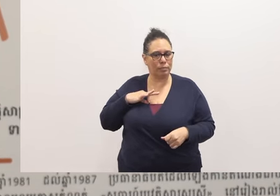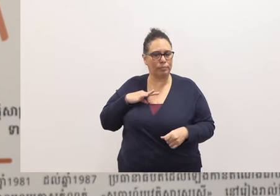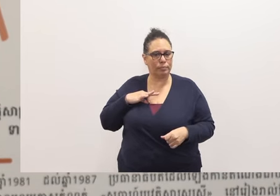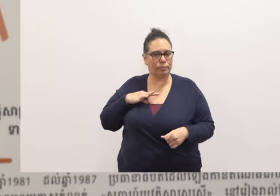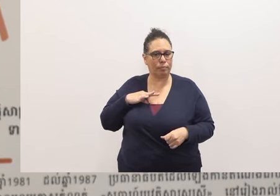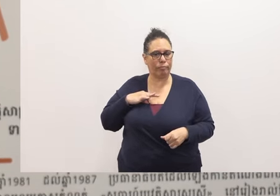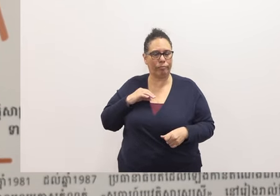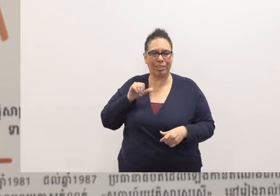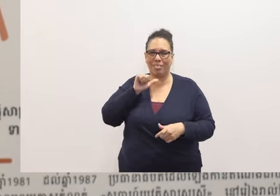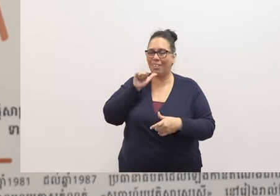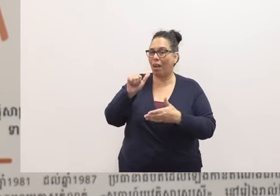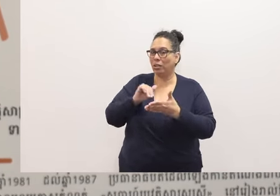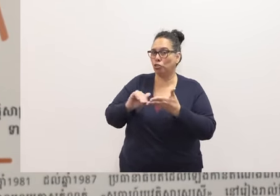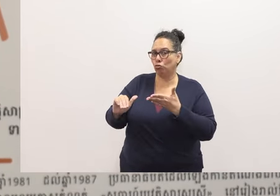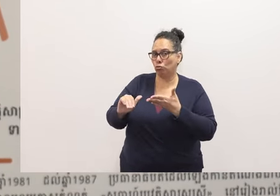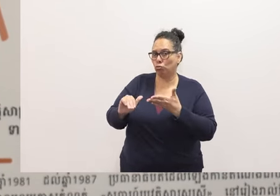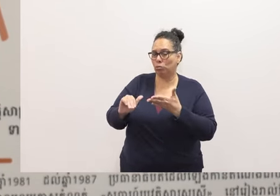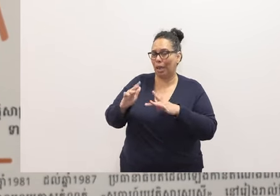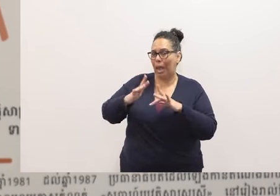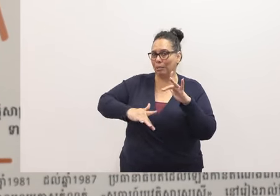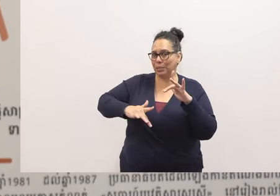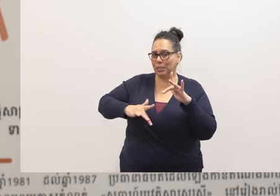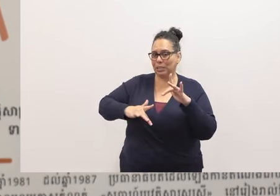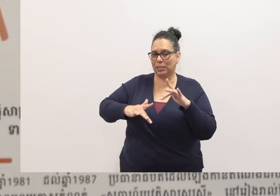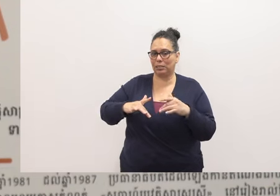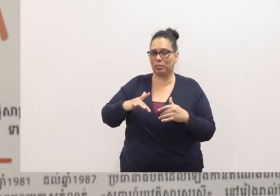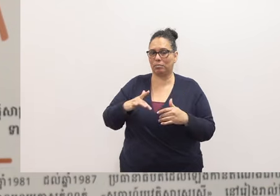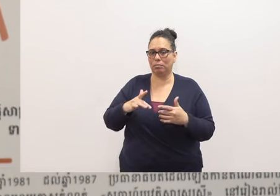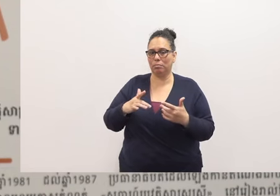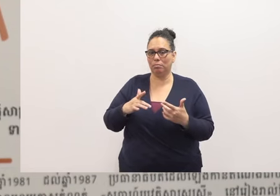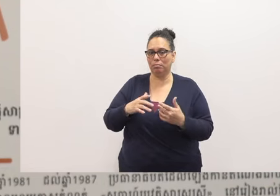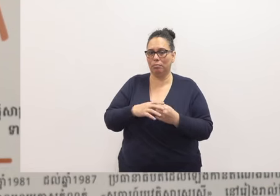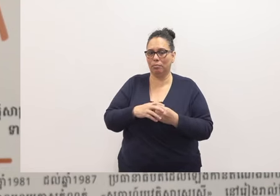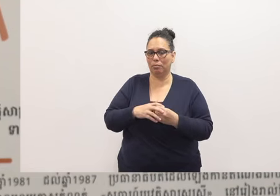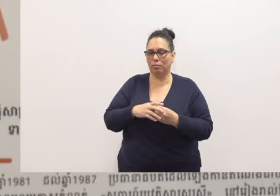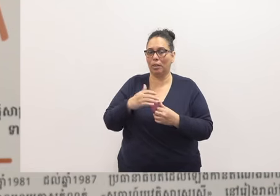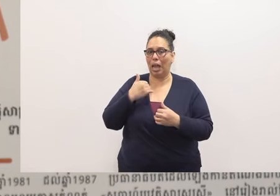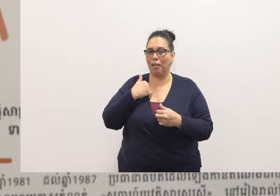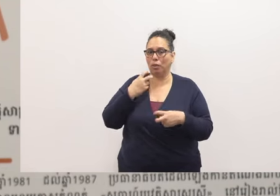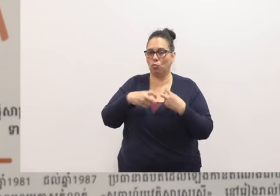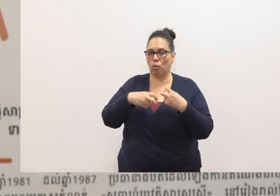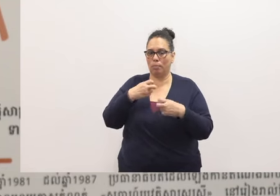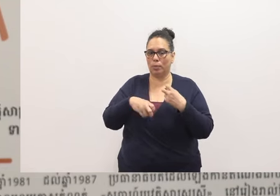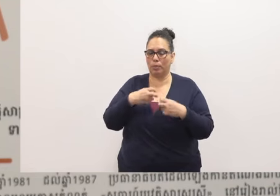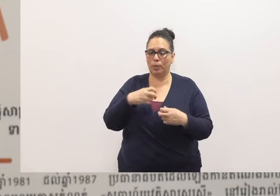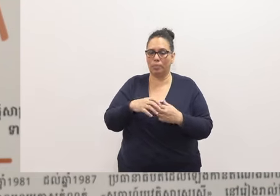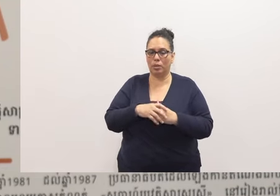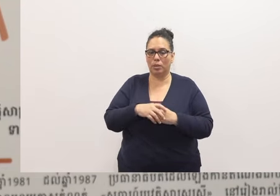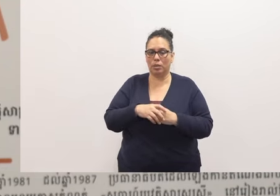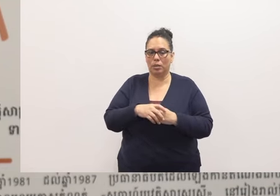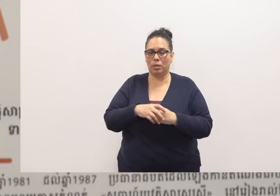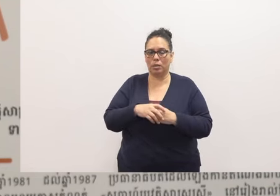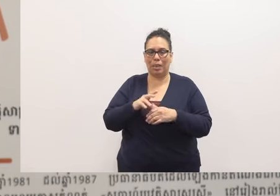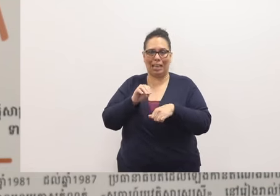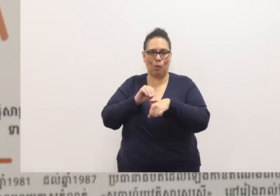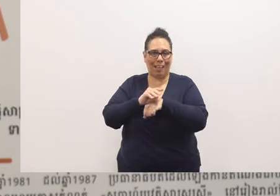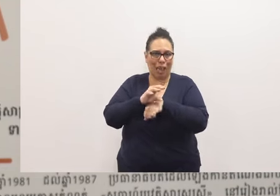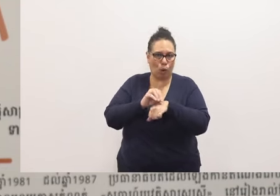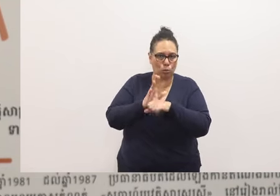the unexcused absence is where I have a problem. I think we have